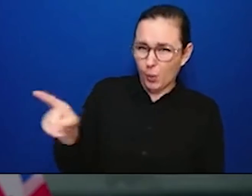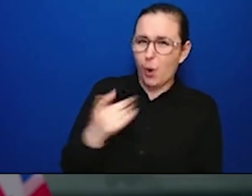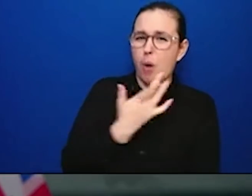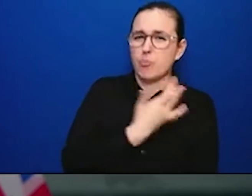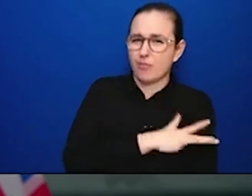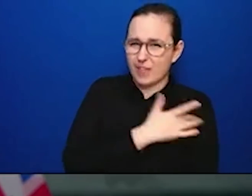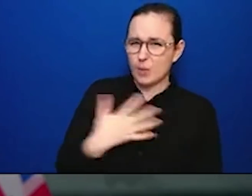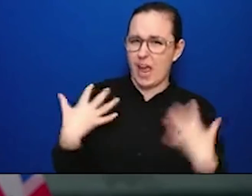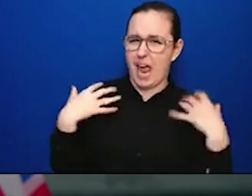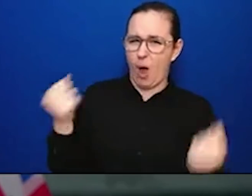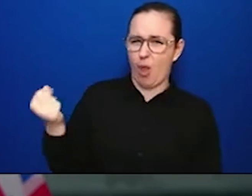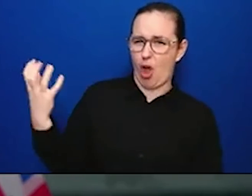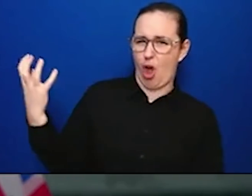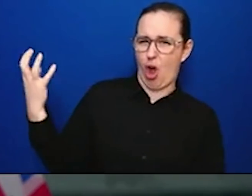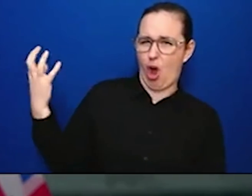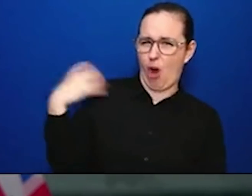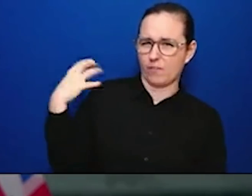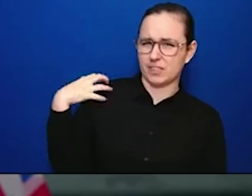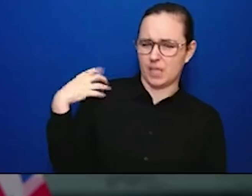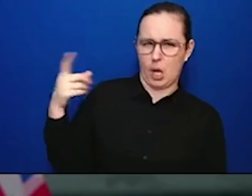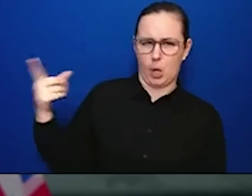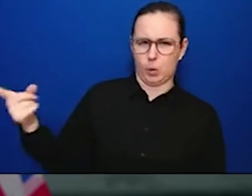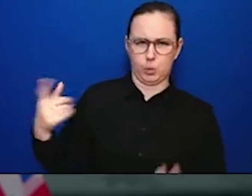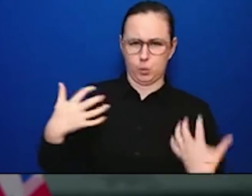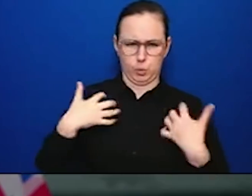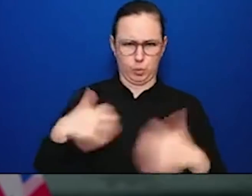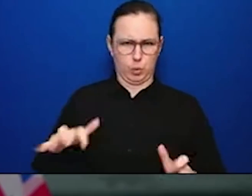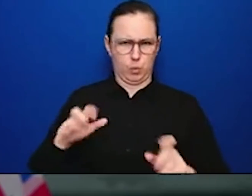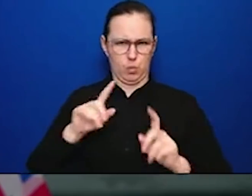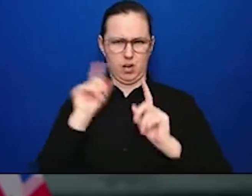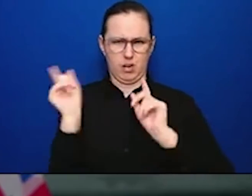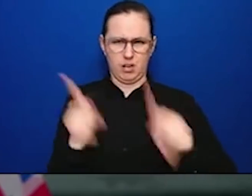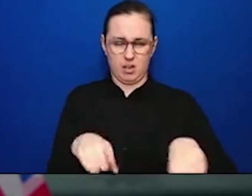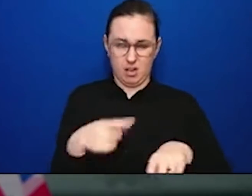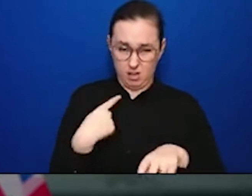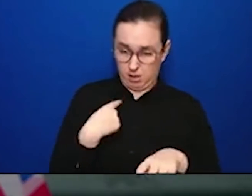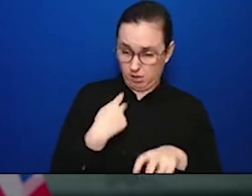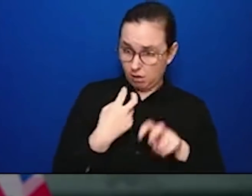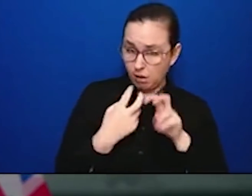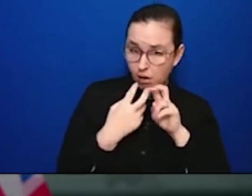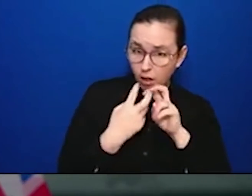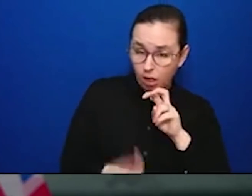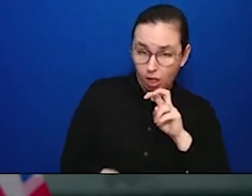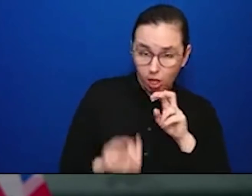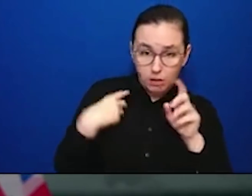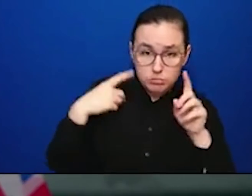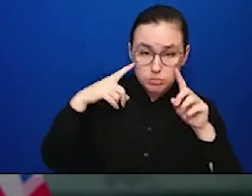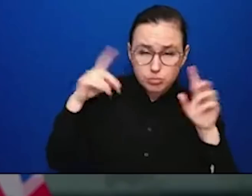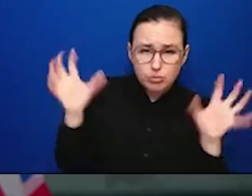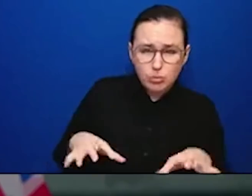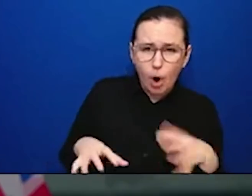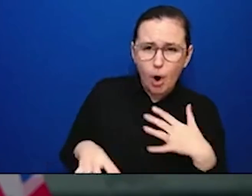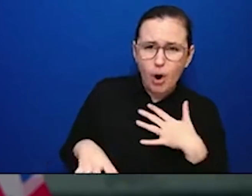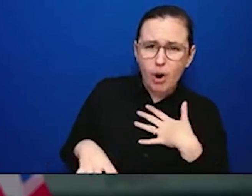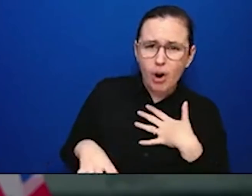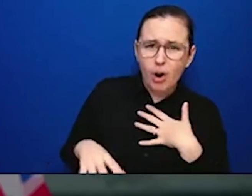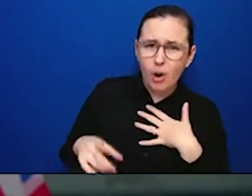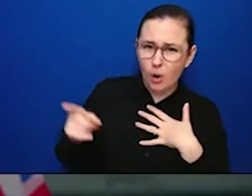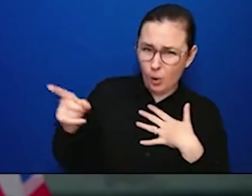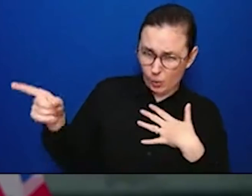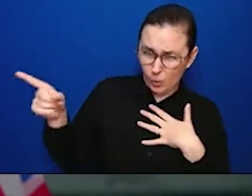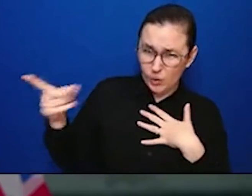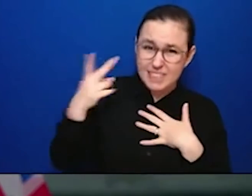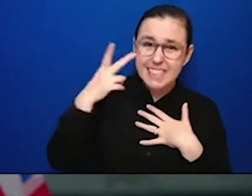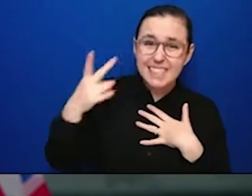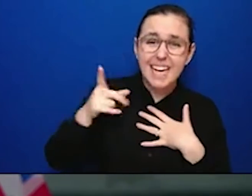to get out of the order business, my jaw just hit the ground. I'll make the leap and say I'm not really the only one. So we're seeing more orders in places like